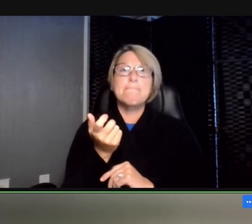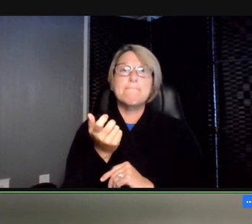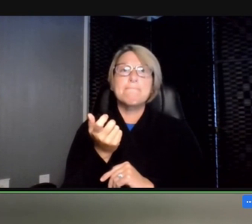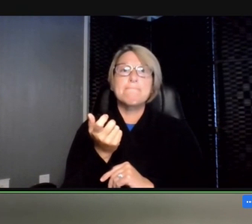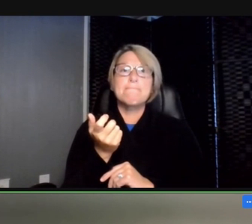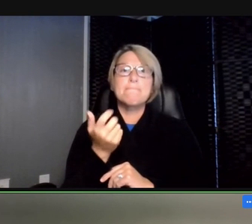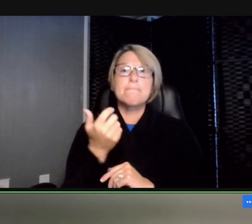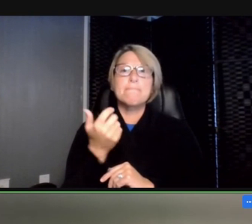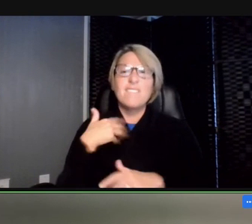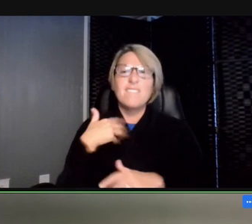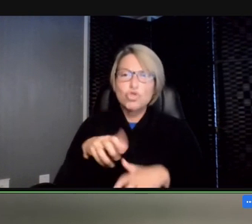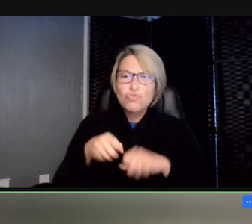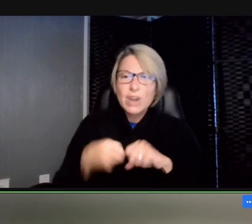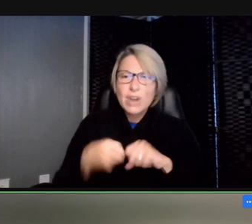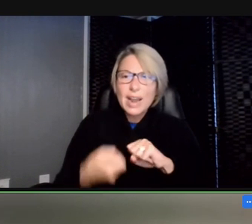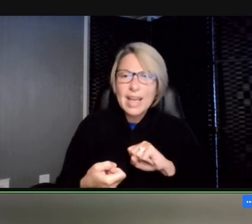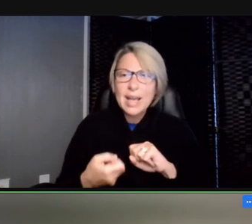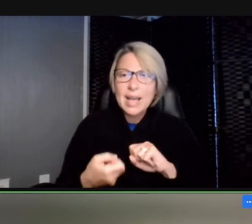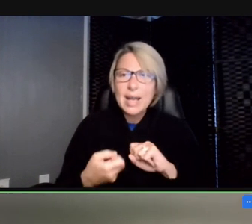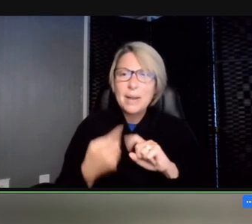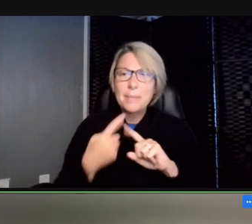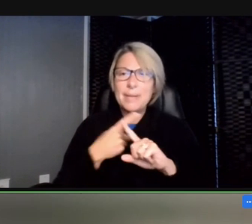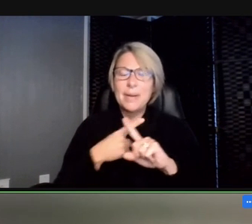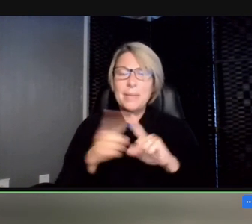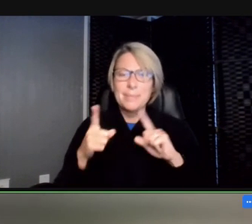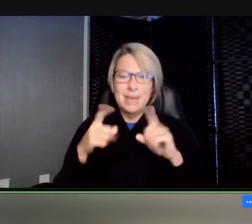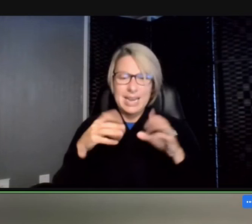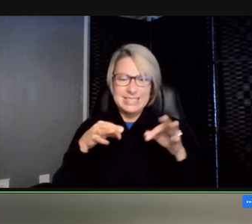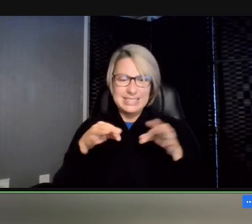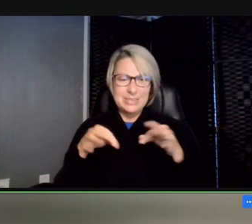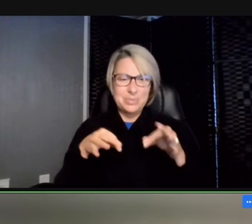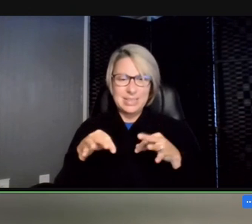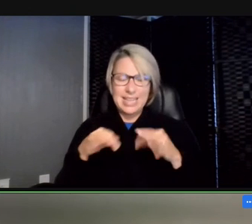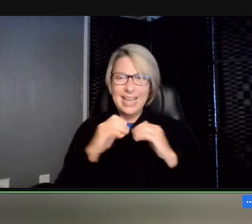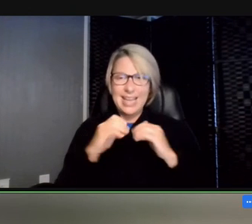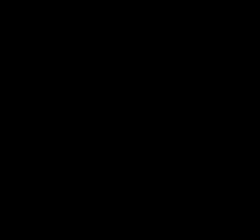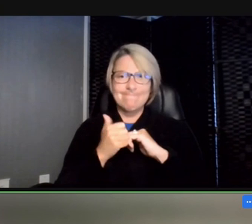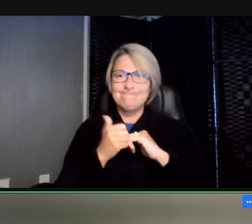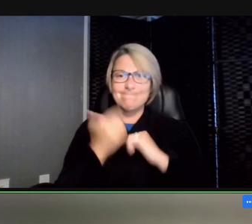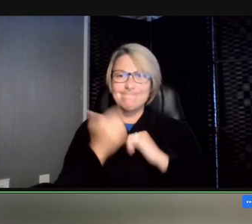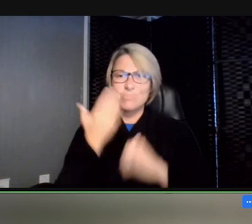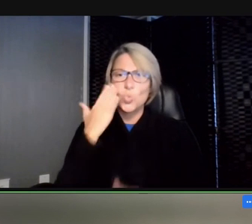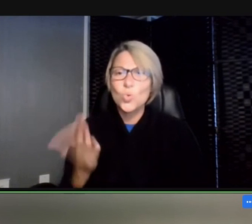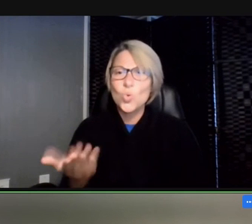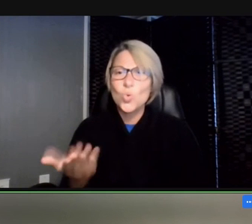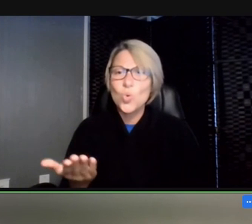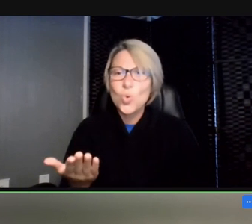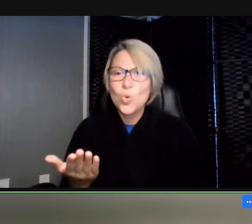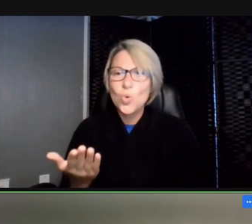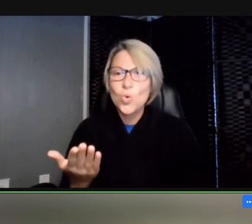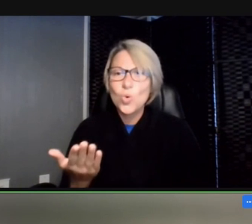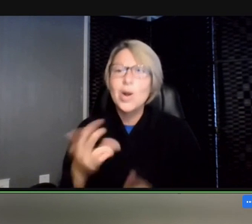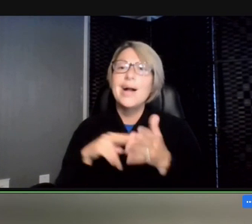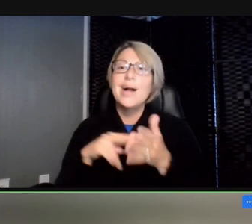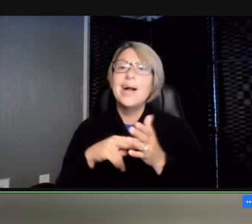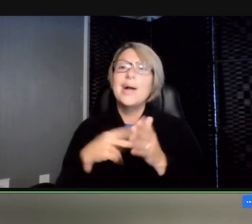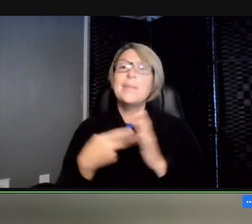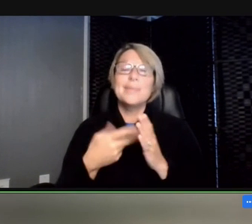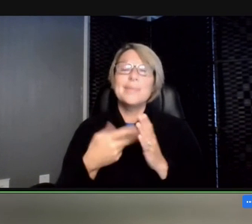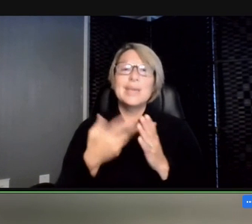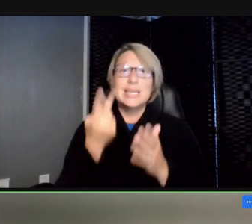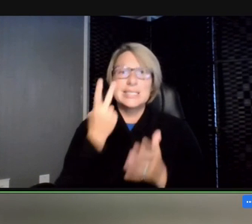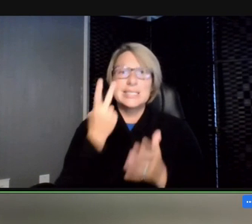having cramps, but they don't know how to explain it. And so the next thing you know, they start doing behaviors that they